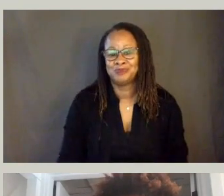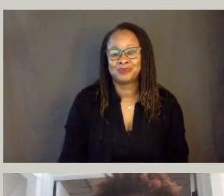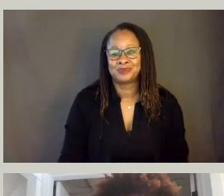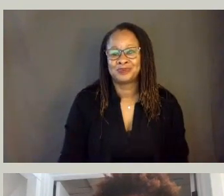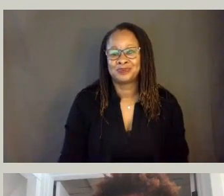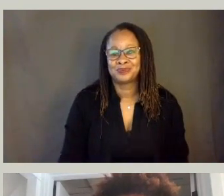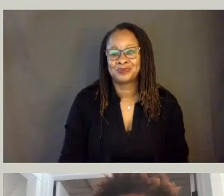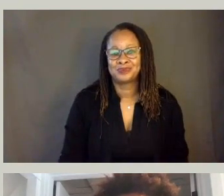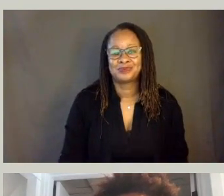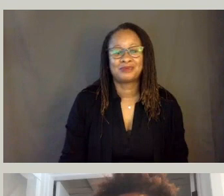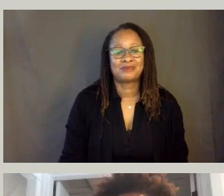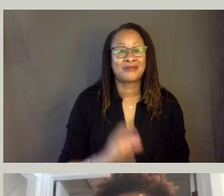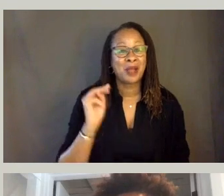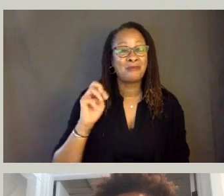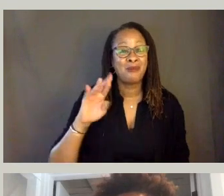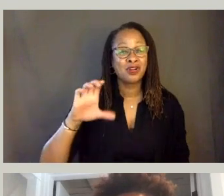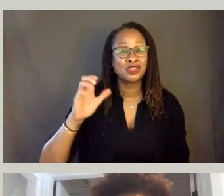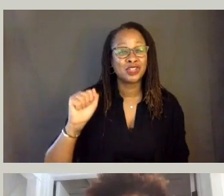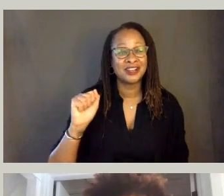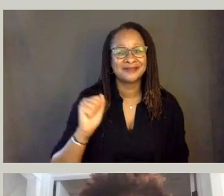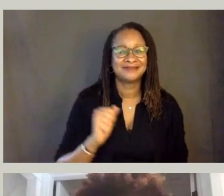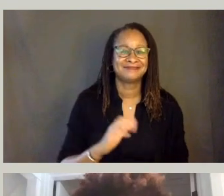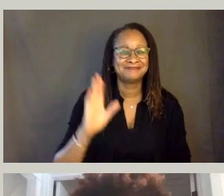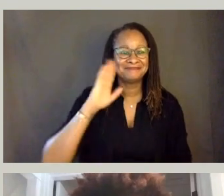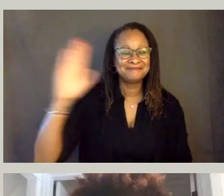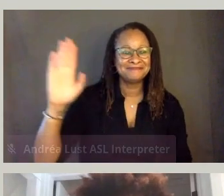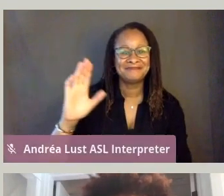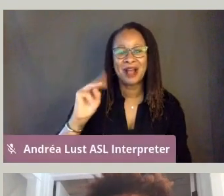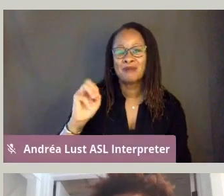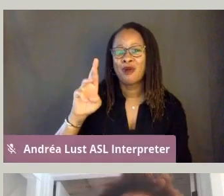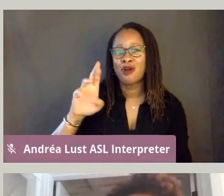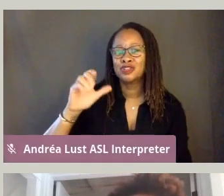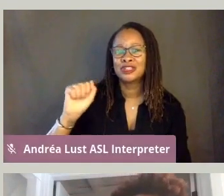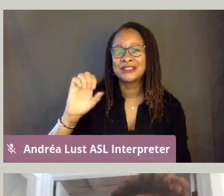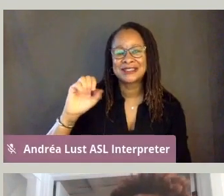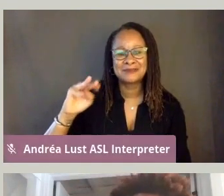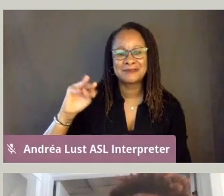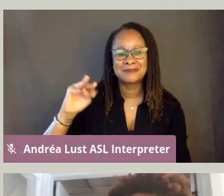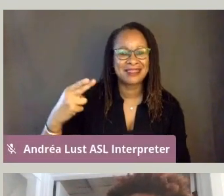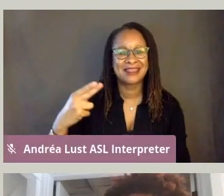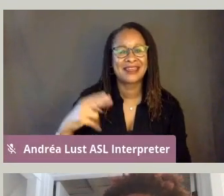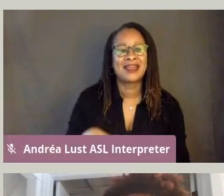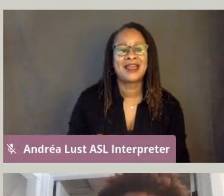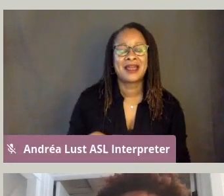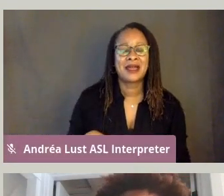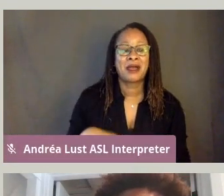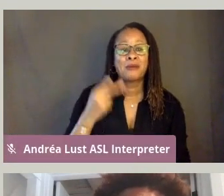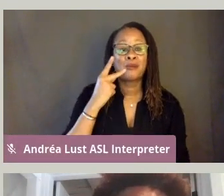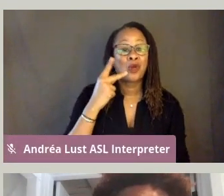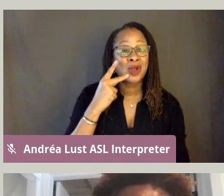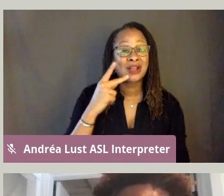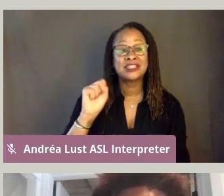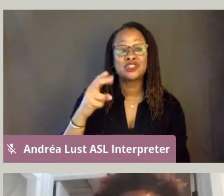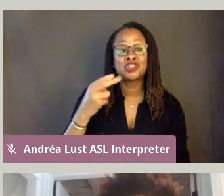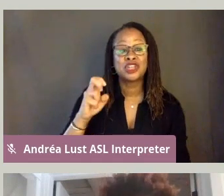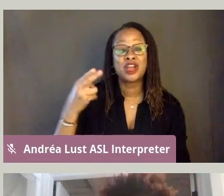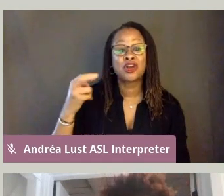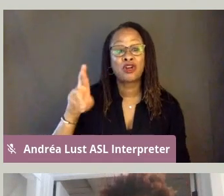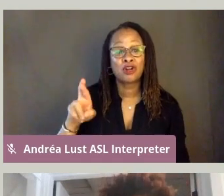Great. Marcia, do you want to introduce yourself? Sure. Marcia Smith. My pronouns are she, her.